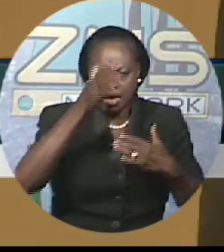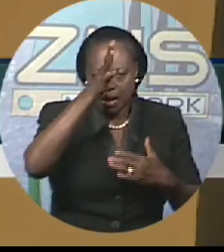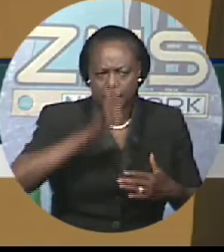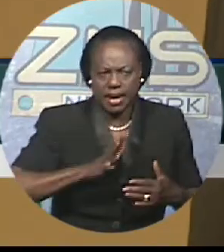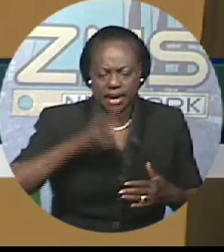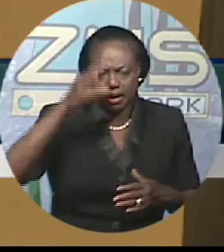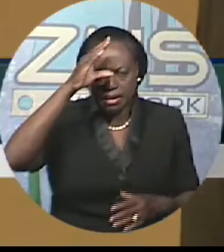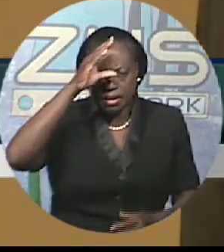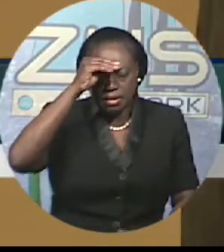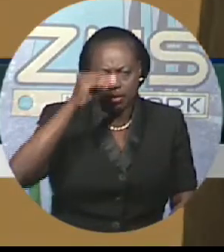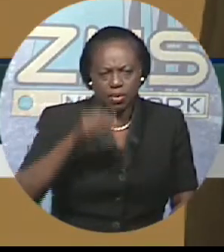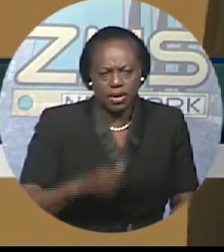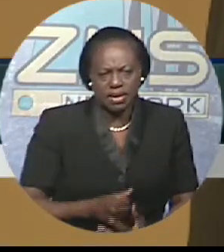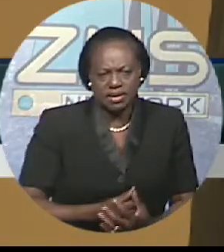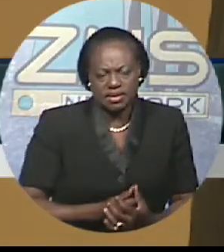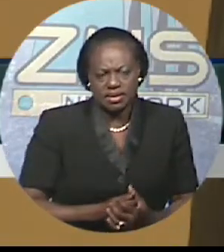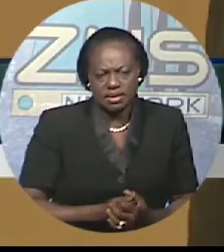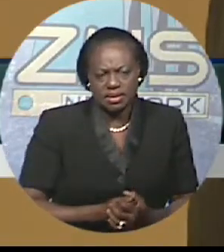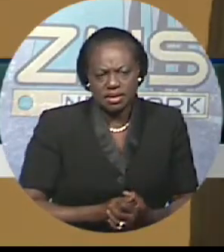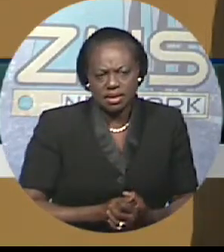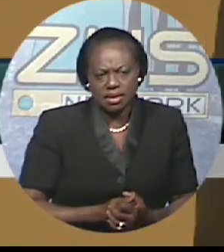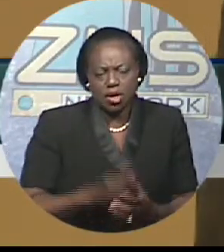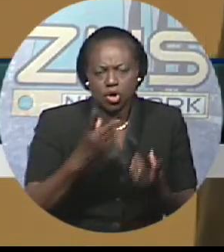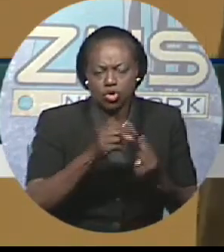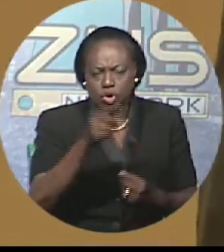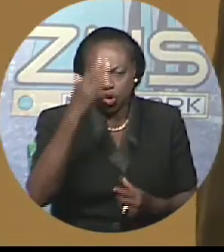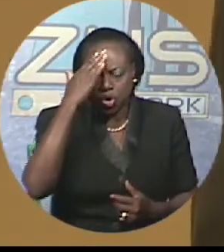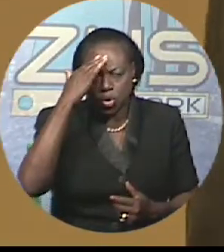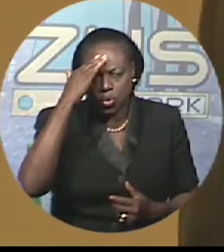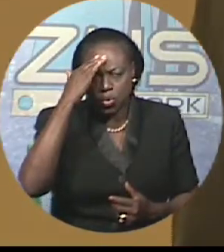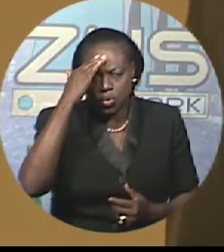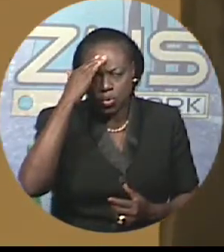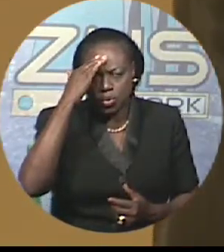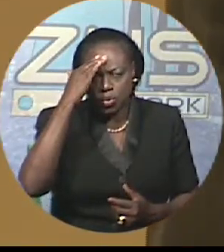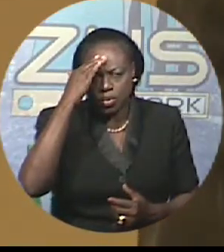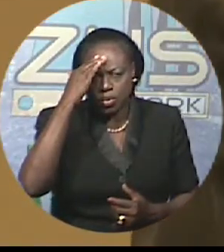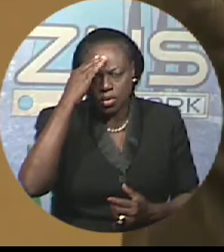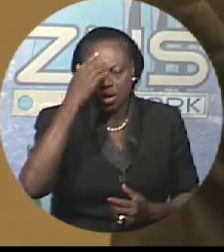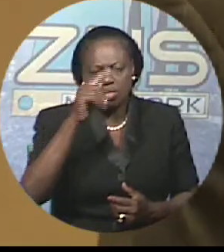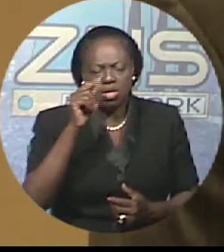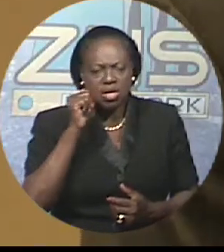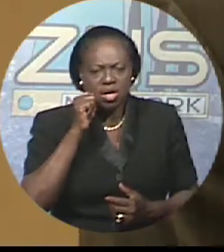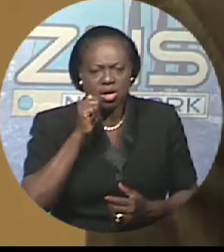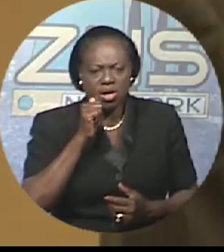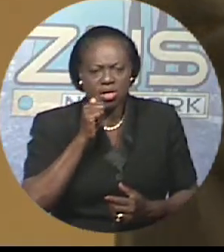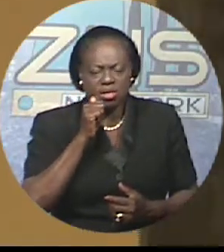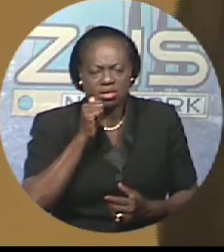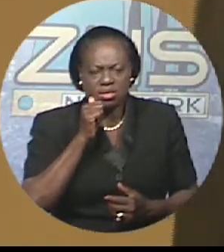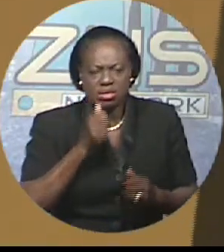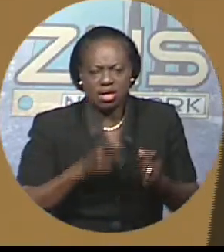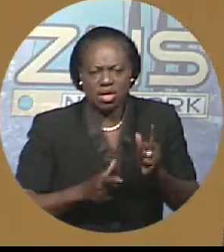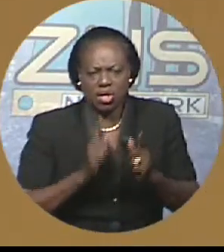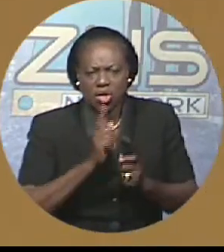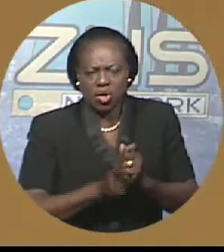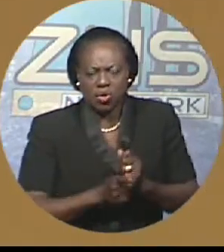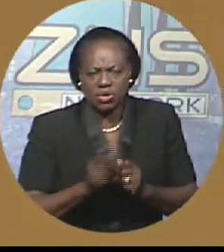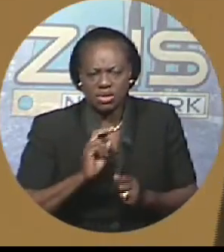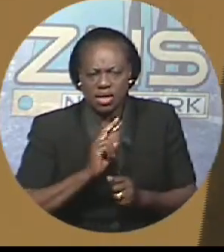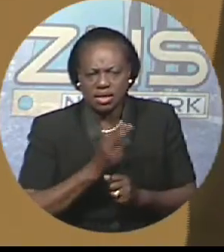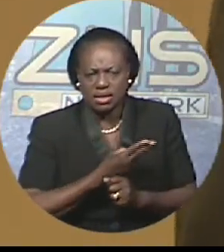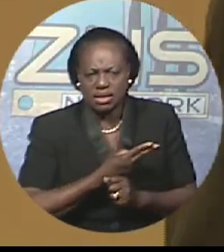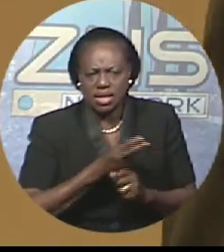as the Ministry of Health and Ministry of Environment to react efficiently to halt the release of goods from customs control which may